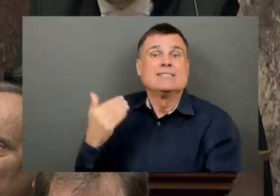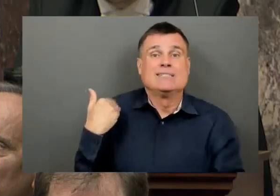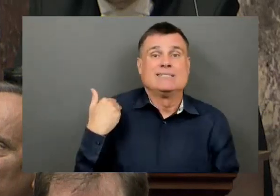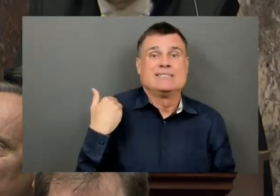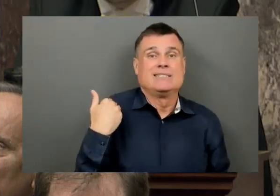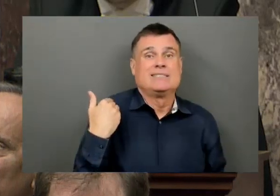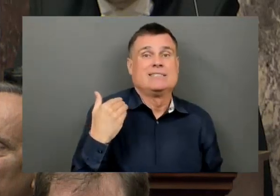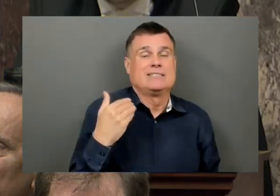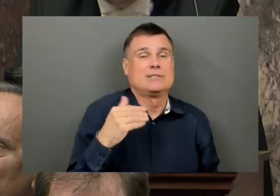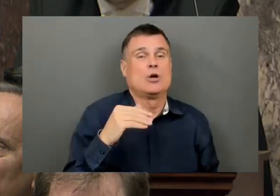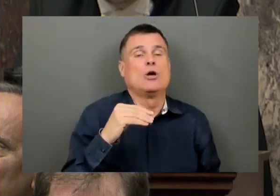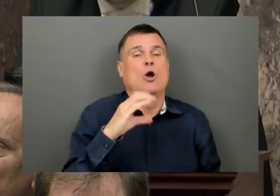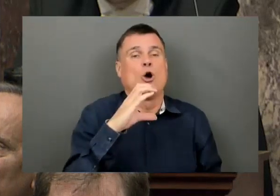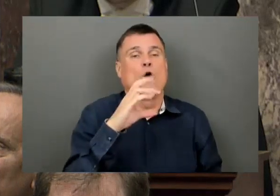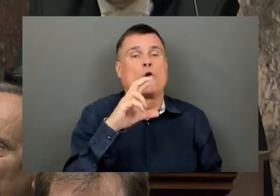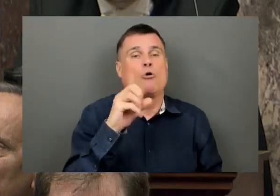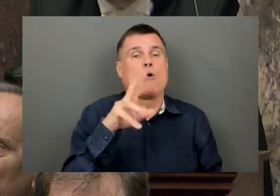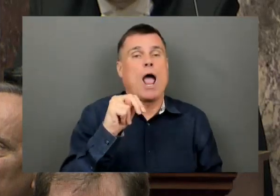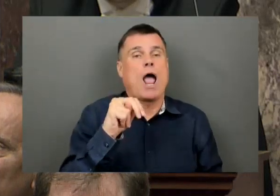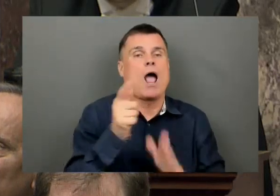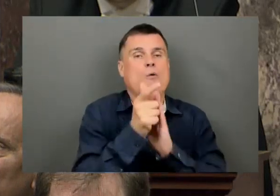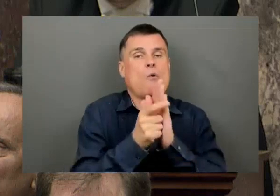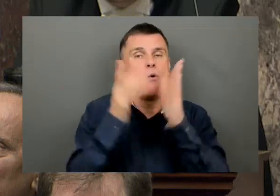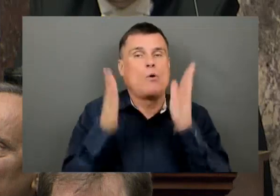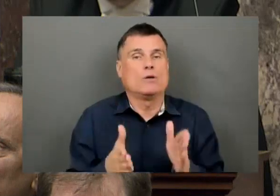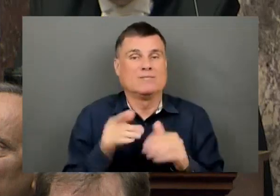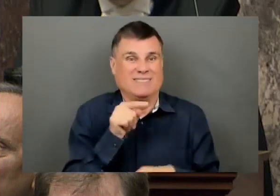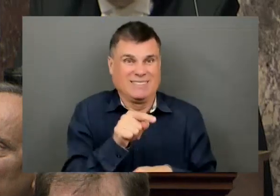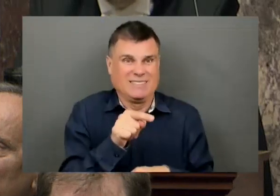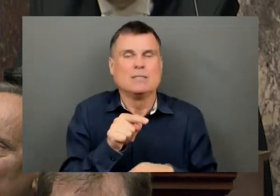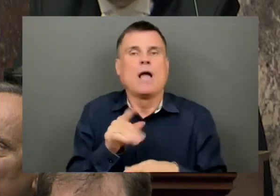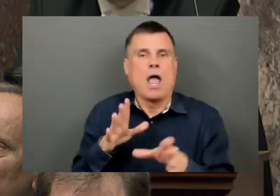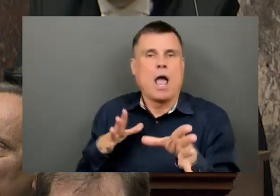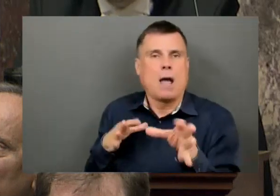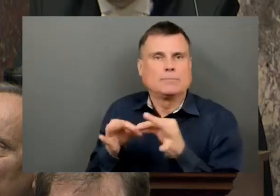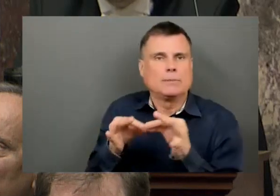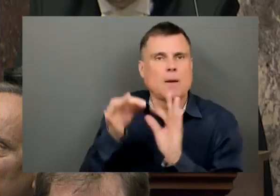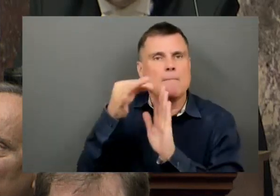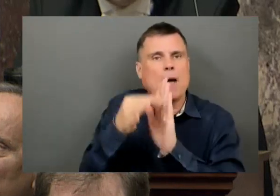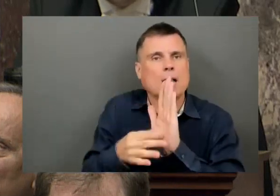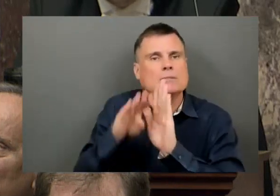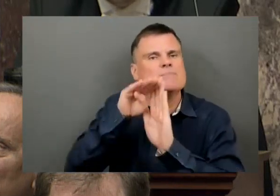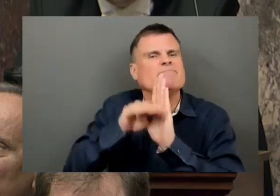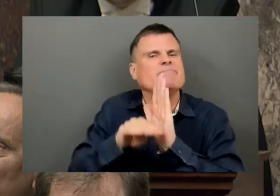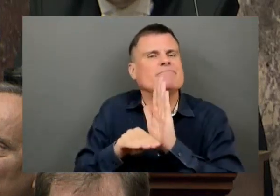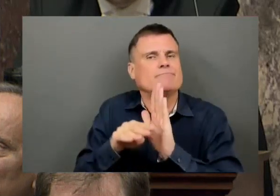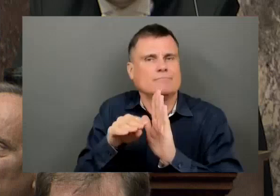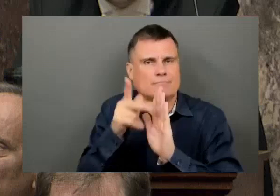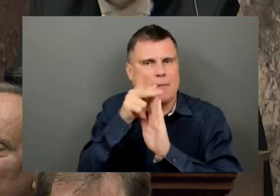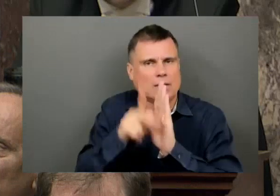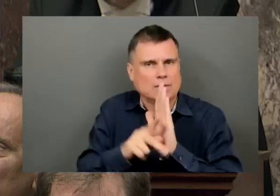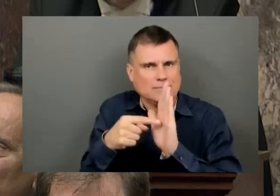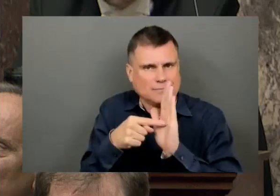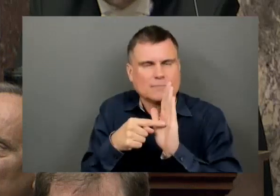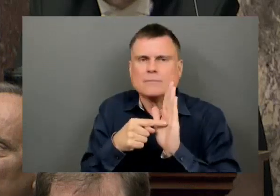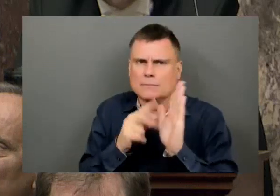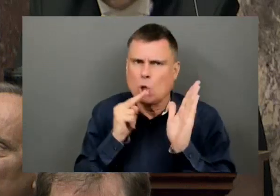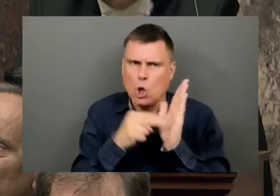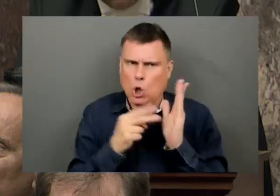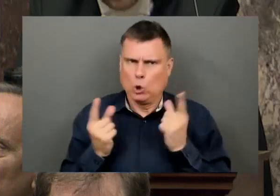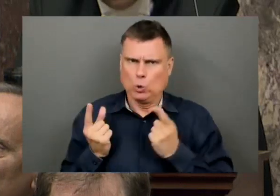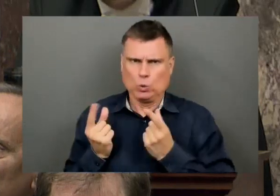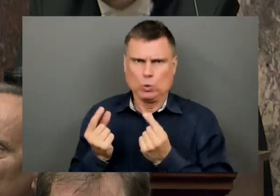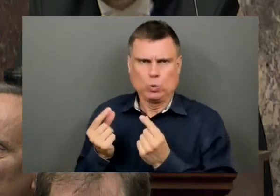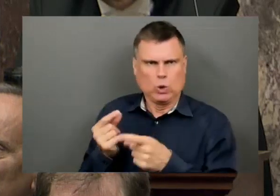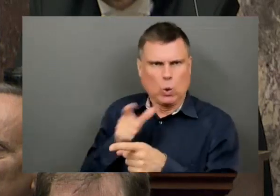of anti-Semitism as one of the factors to consider when they press charges, because we take this very seriously. I recently wrote